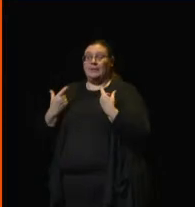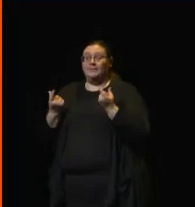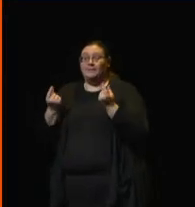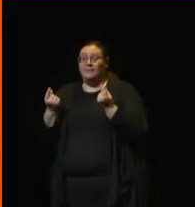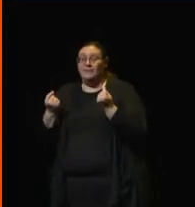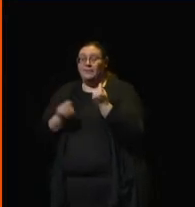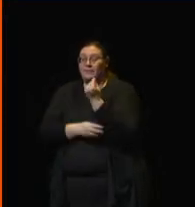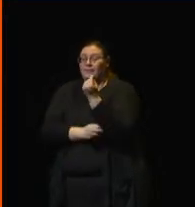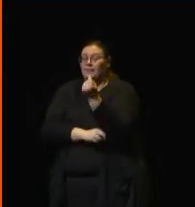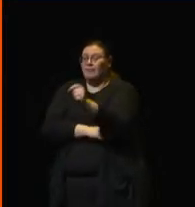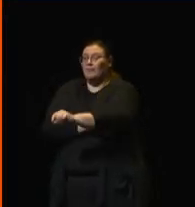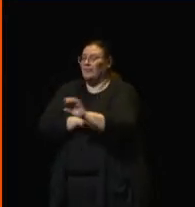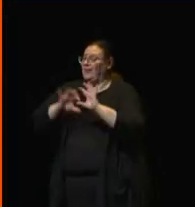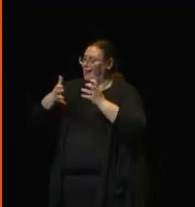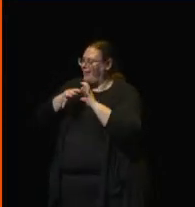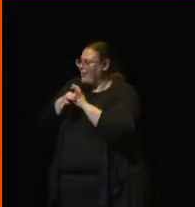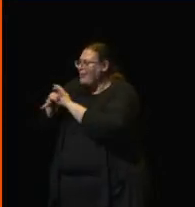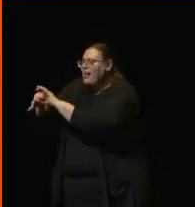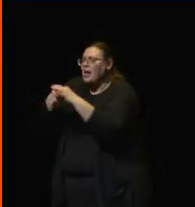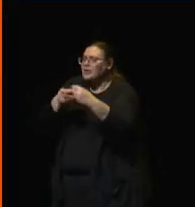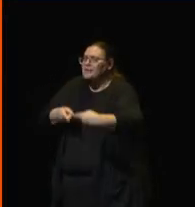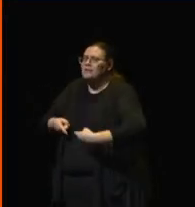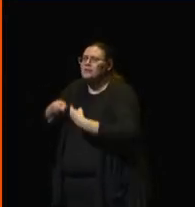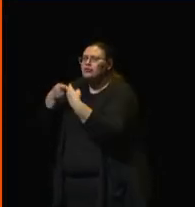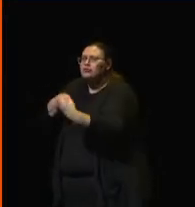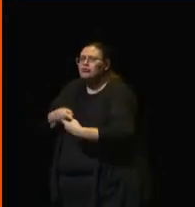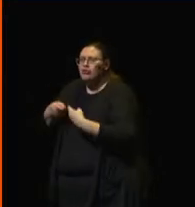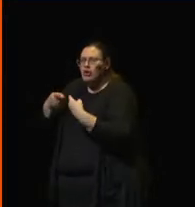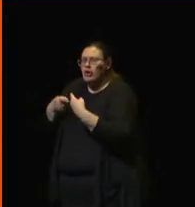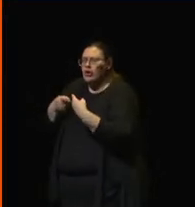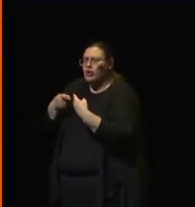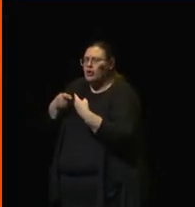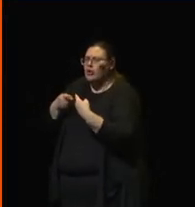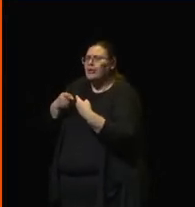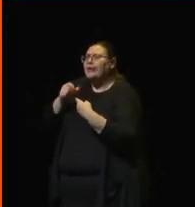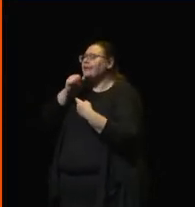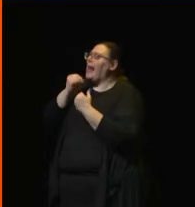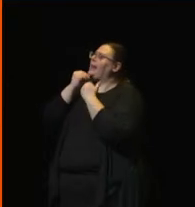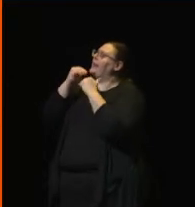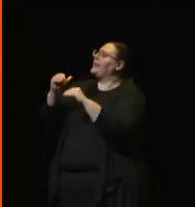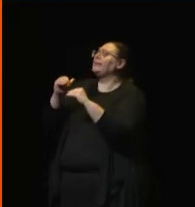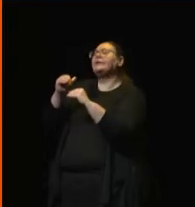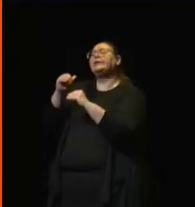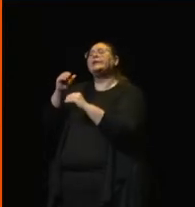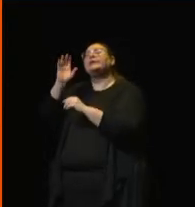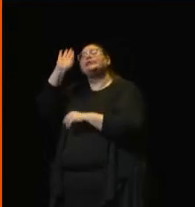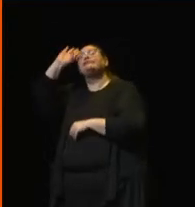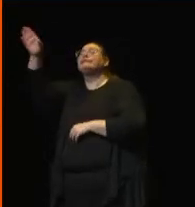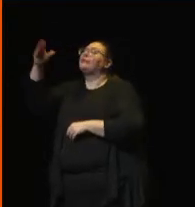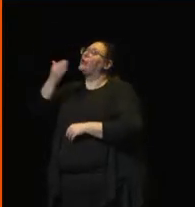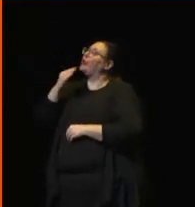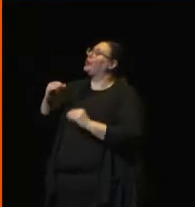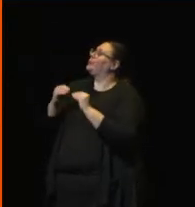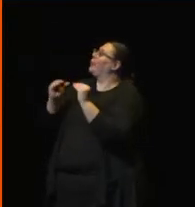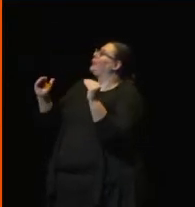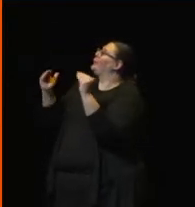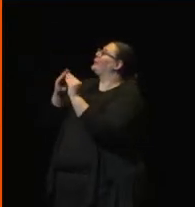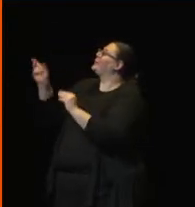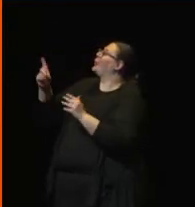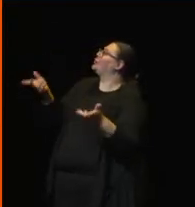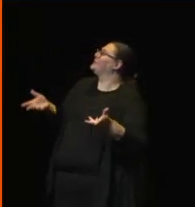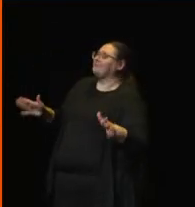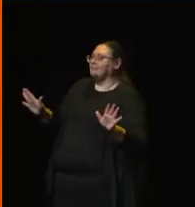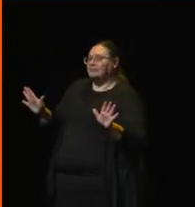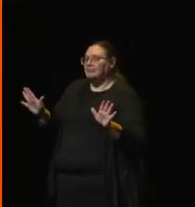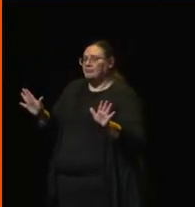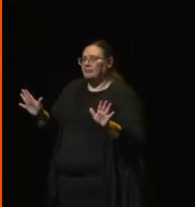that collective struggle isn't just a means to pursue that more just and equitable democracy.